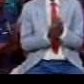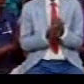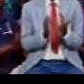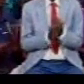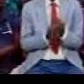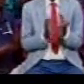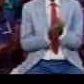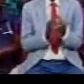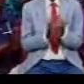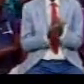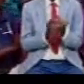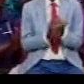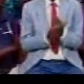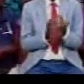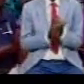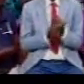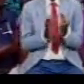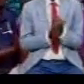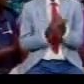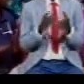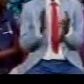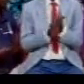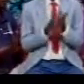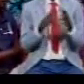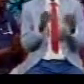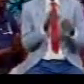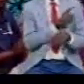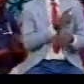Lord. Praise the Lord.